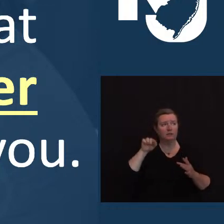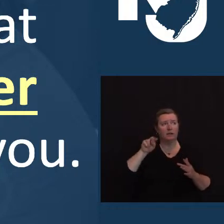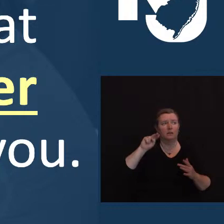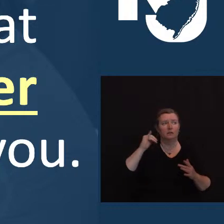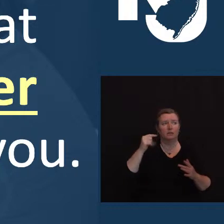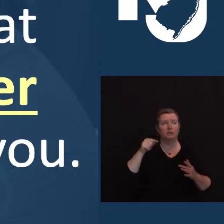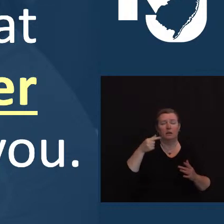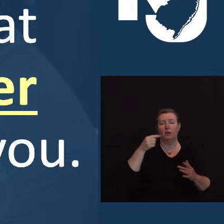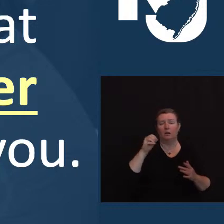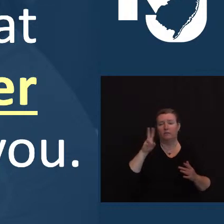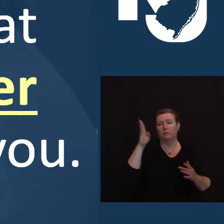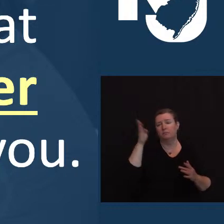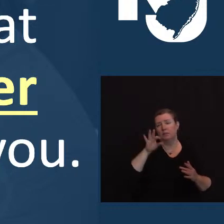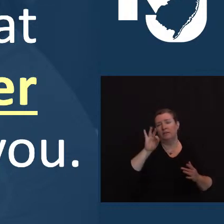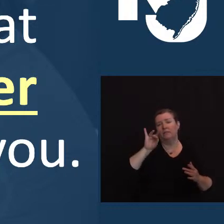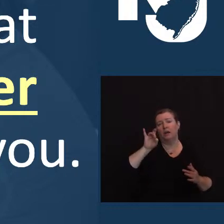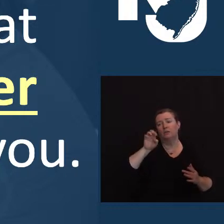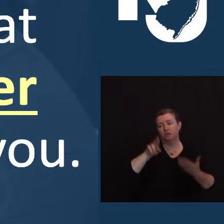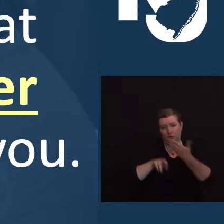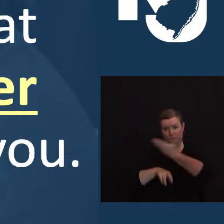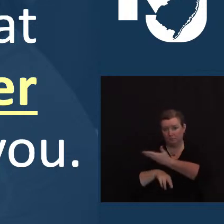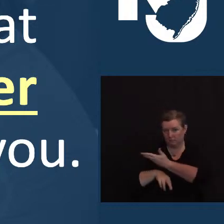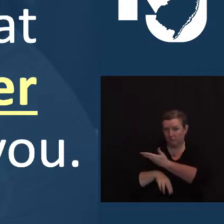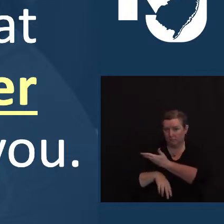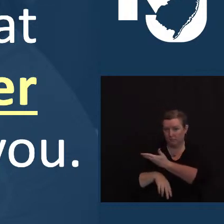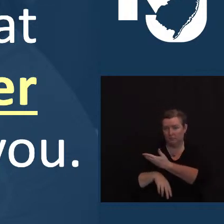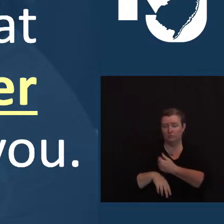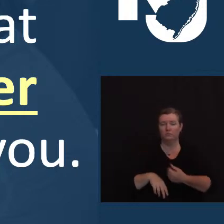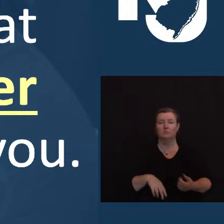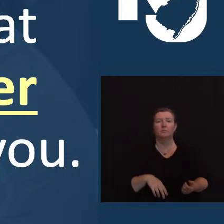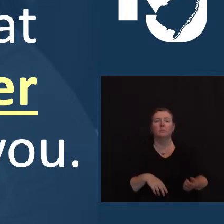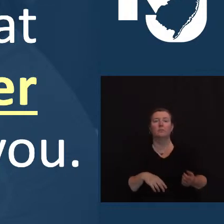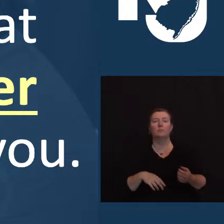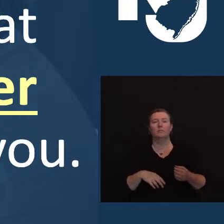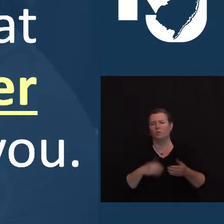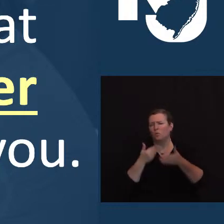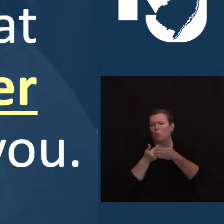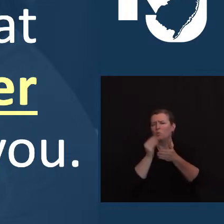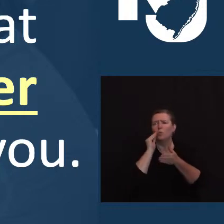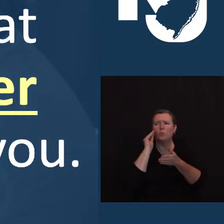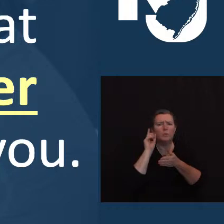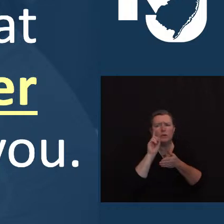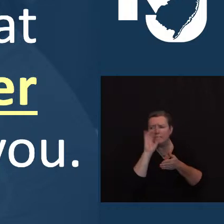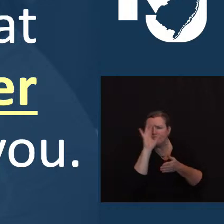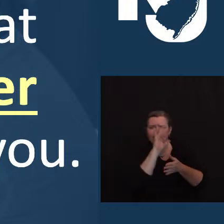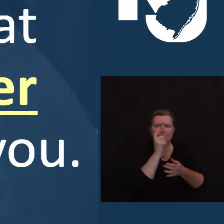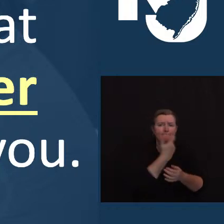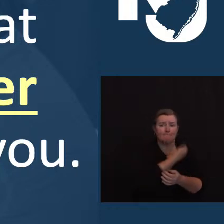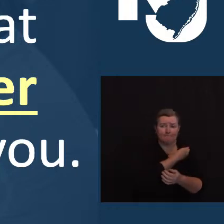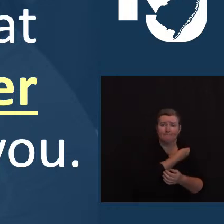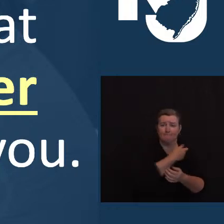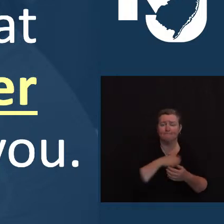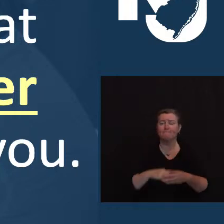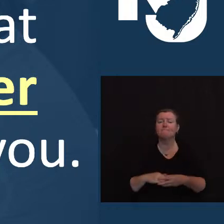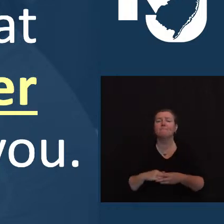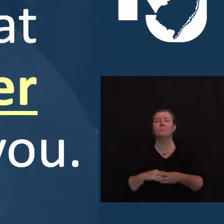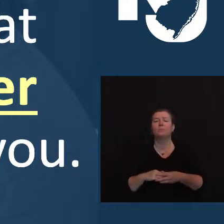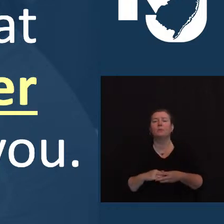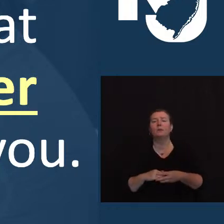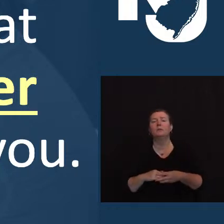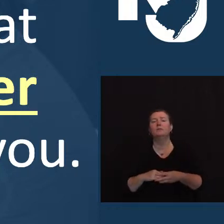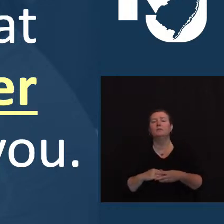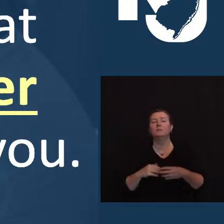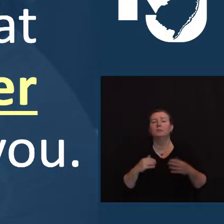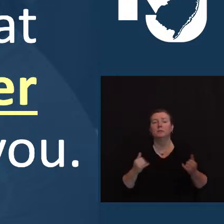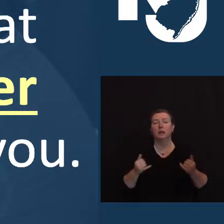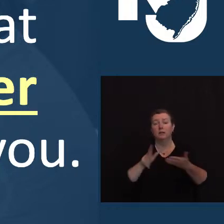covid19.nj.gov/finder, to find a site nearest you. And here's why. In exactly 3 weeks, we anticipate